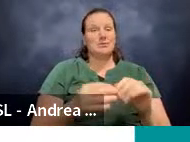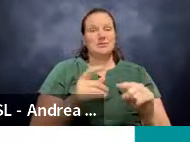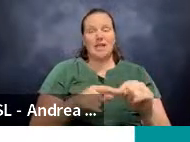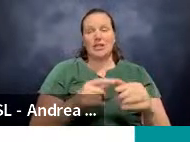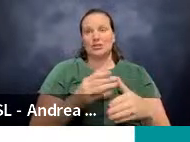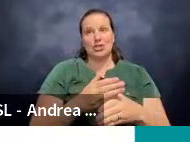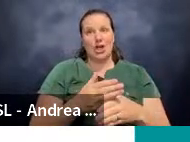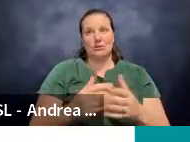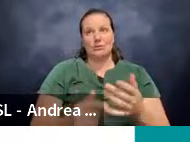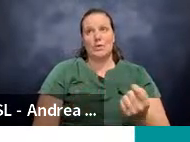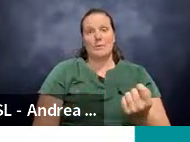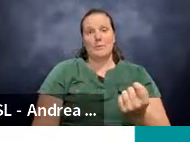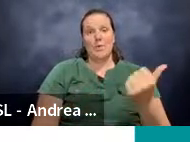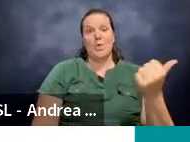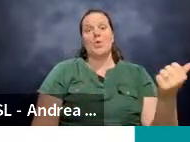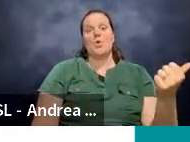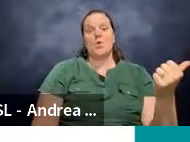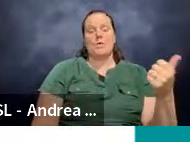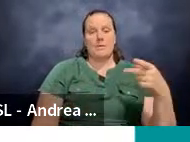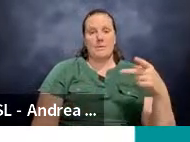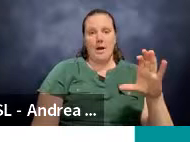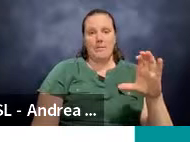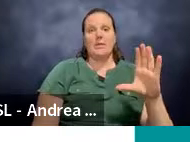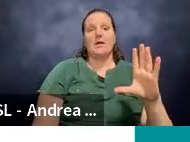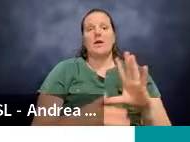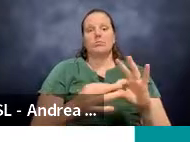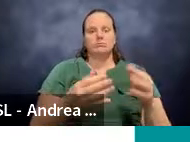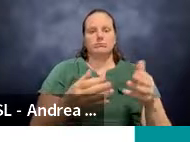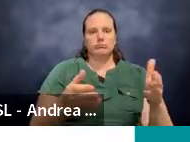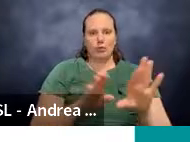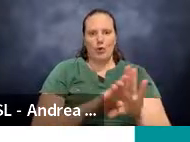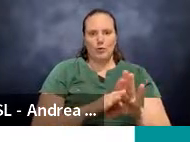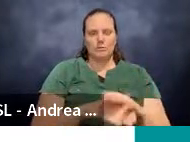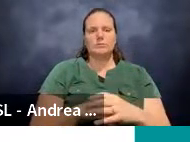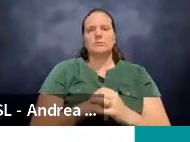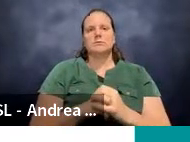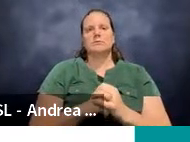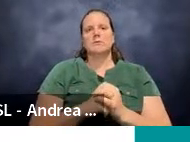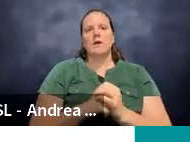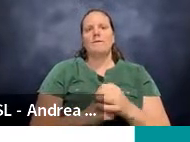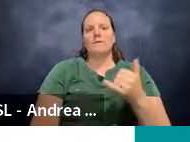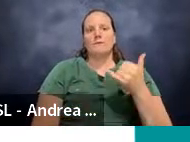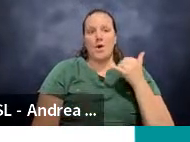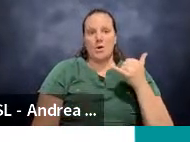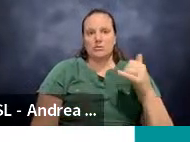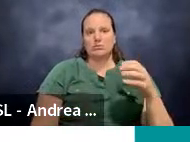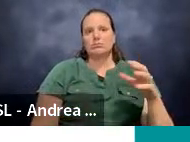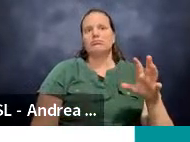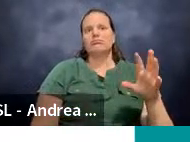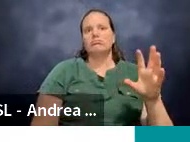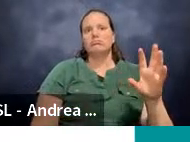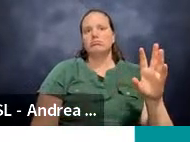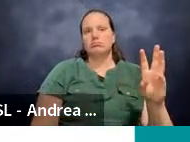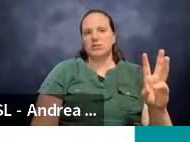be removed from the room once the public comment period concludes. To comment by phone, please dial